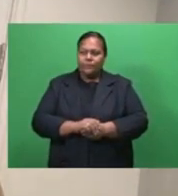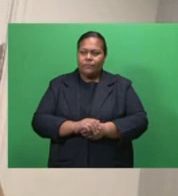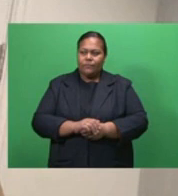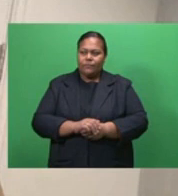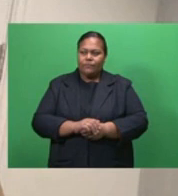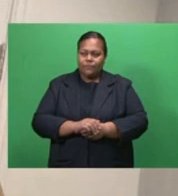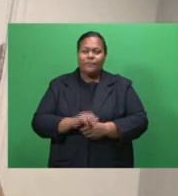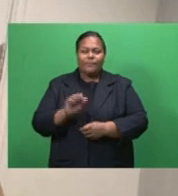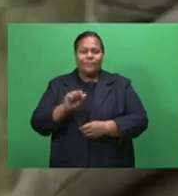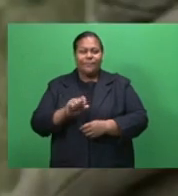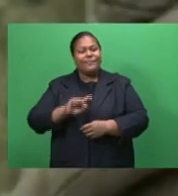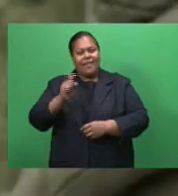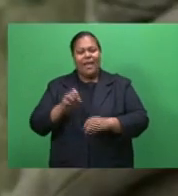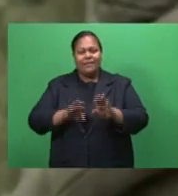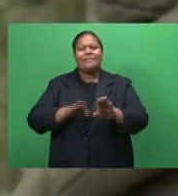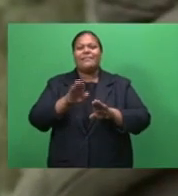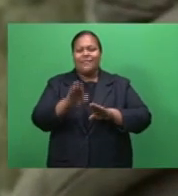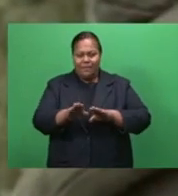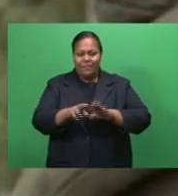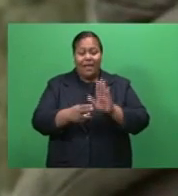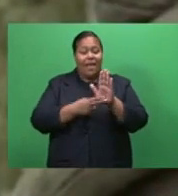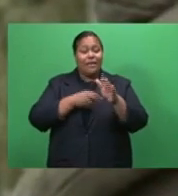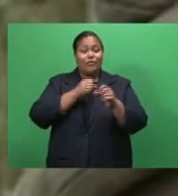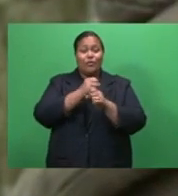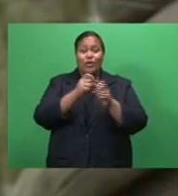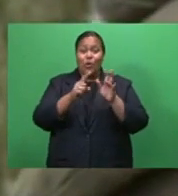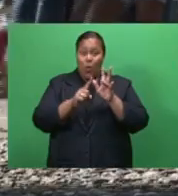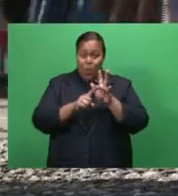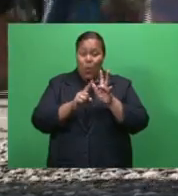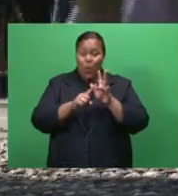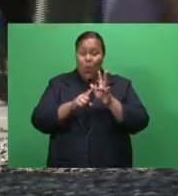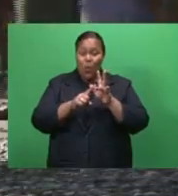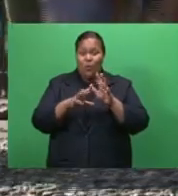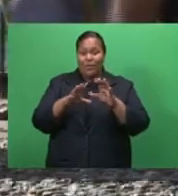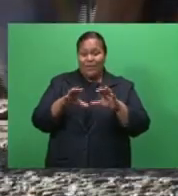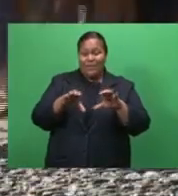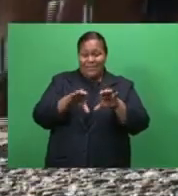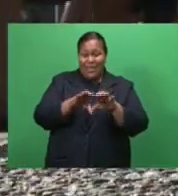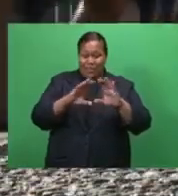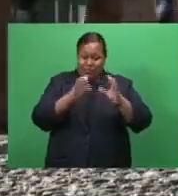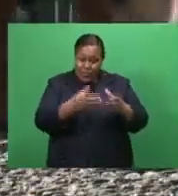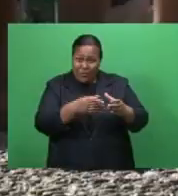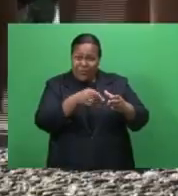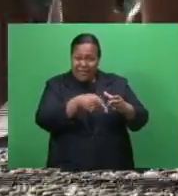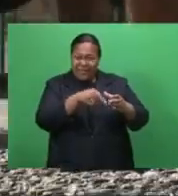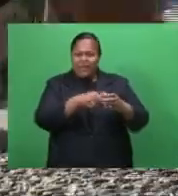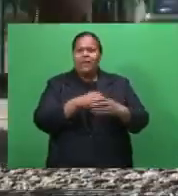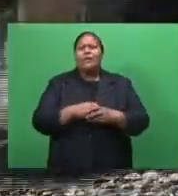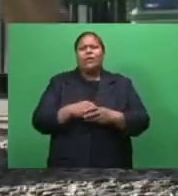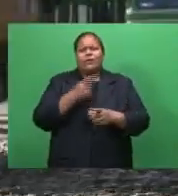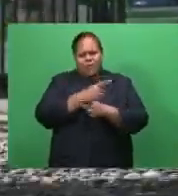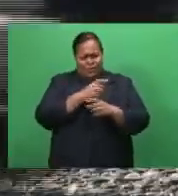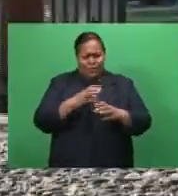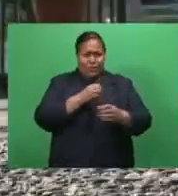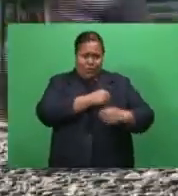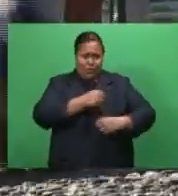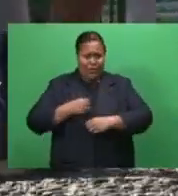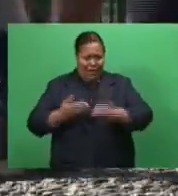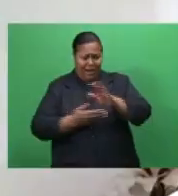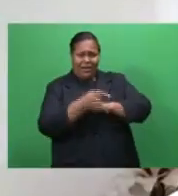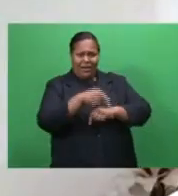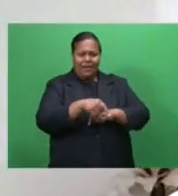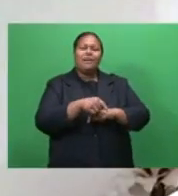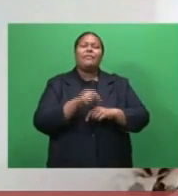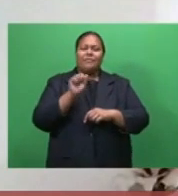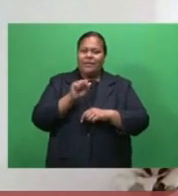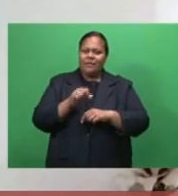That's the next step. NGO Commonwealth Neglected Veterans says it's evident that more Fijians could also have a case to answer.